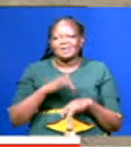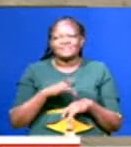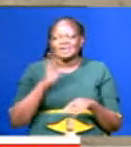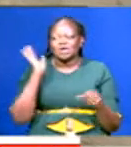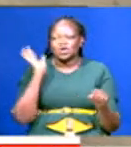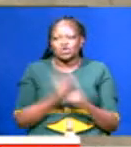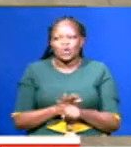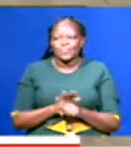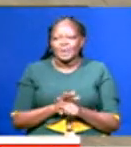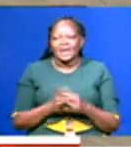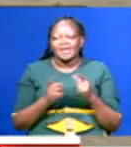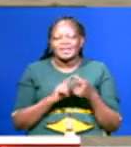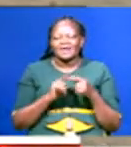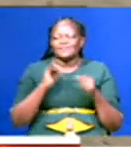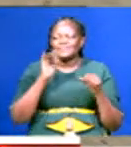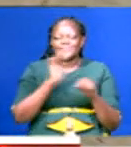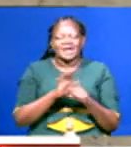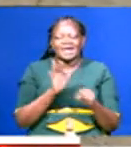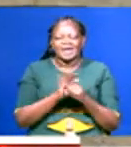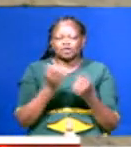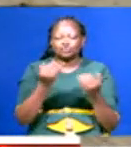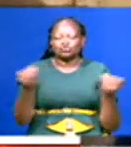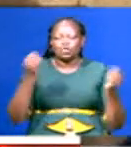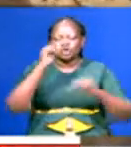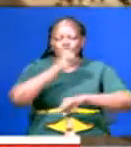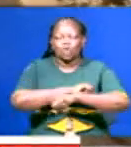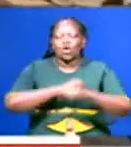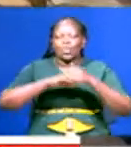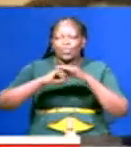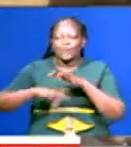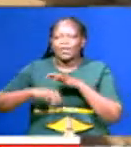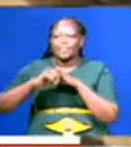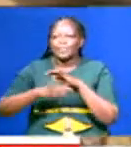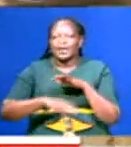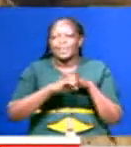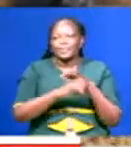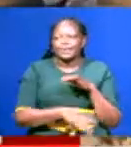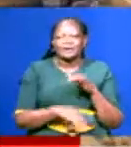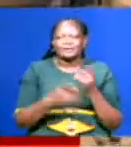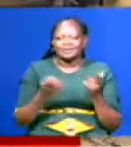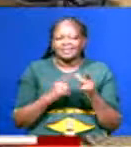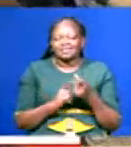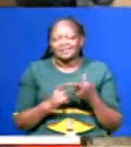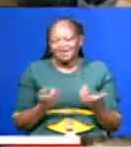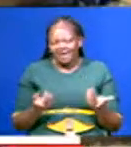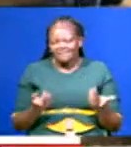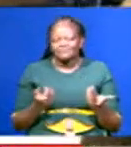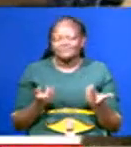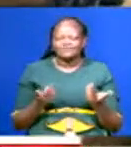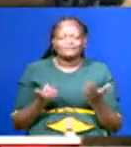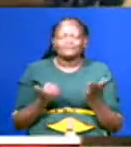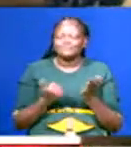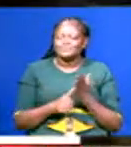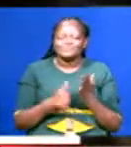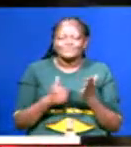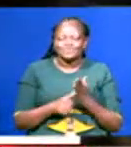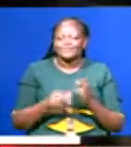high dropout rates leaving schools virtually empty owing to the unending search for pasture and